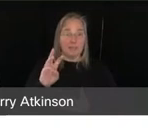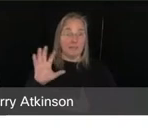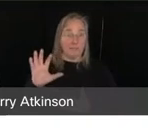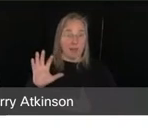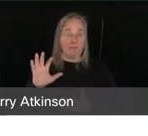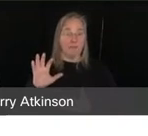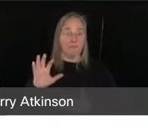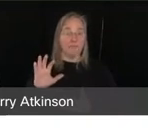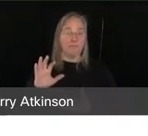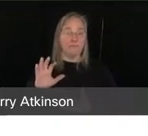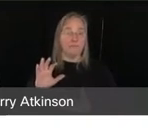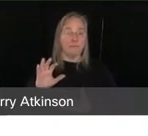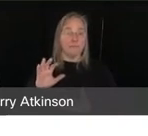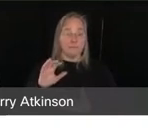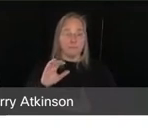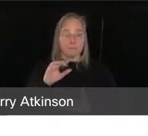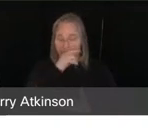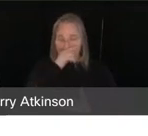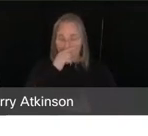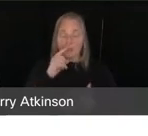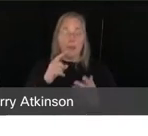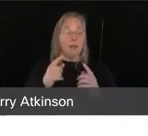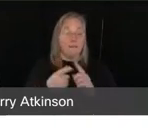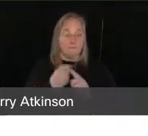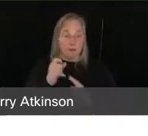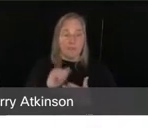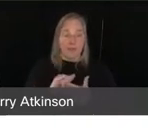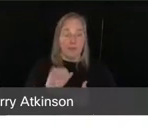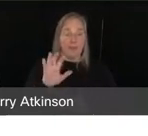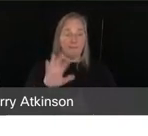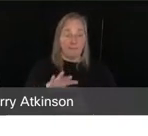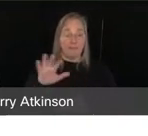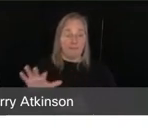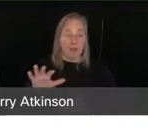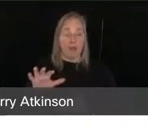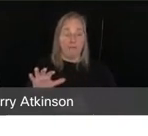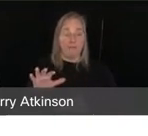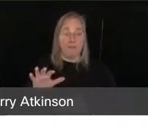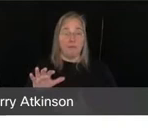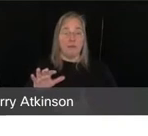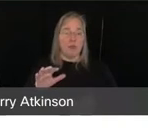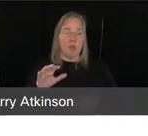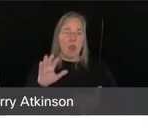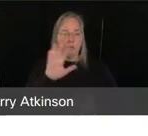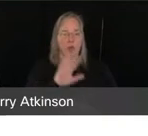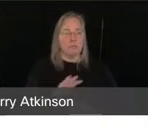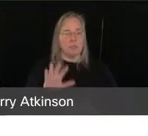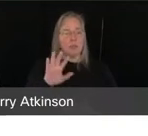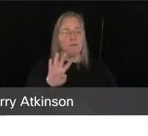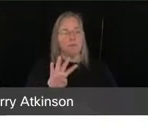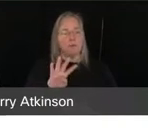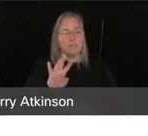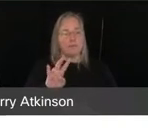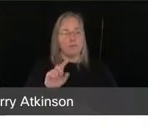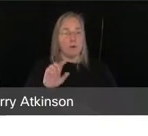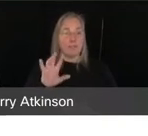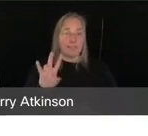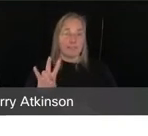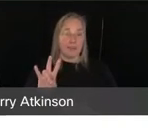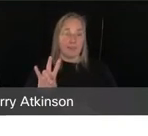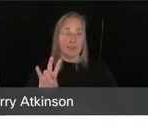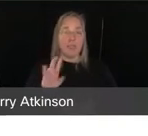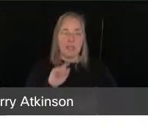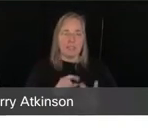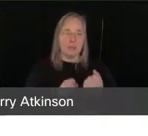sorry, of that 55, approximately 47.7 is supported by the tax